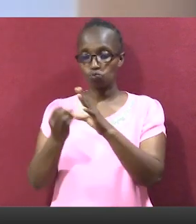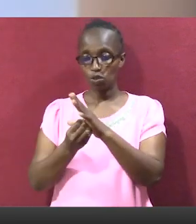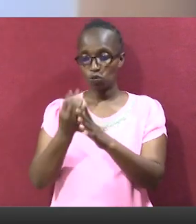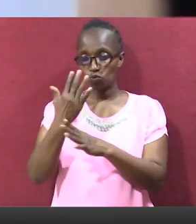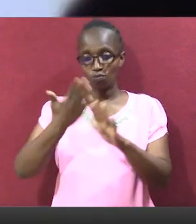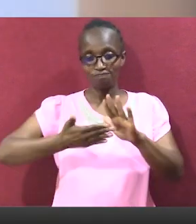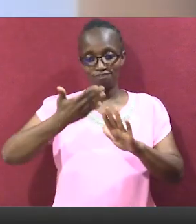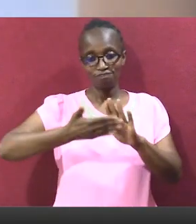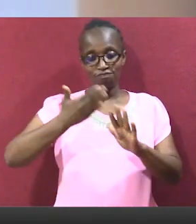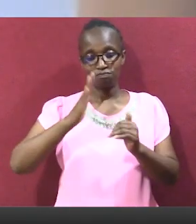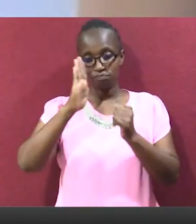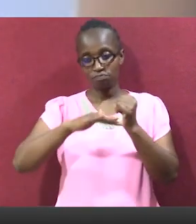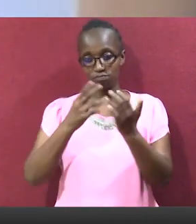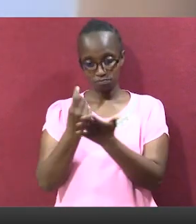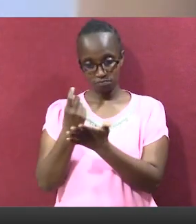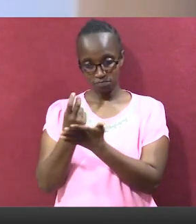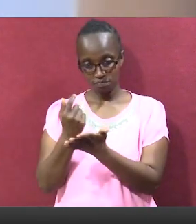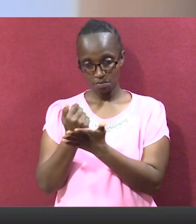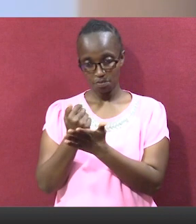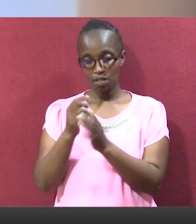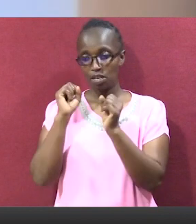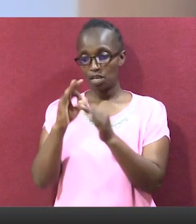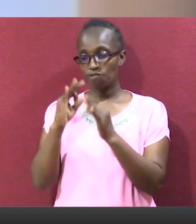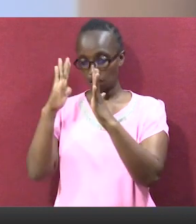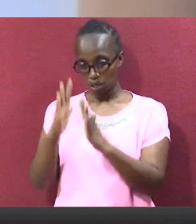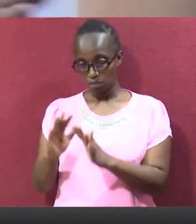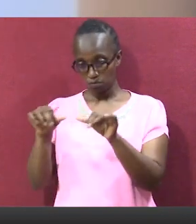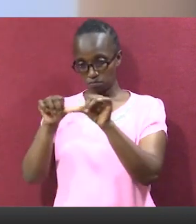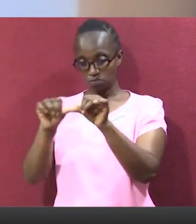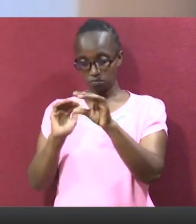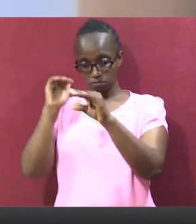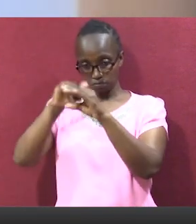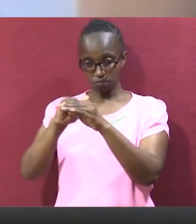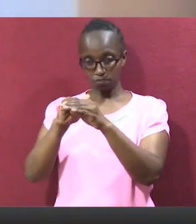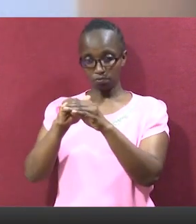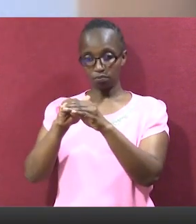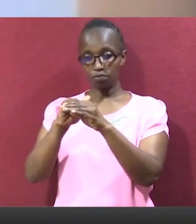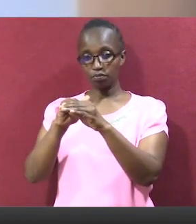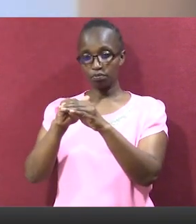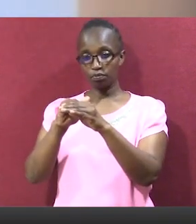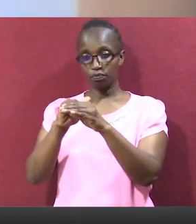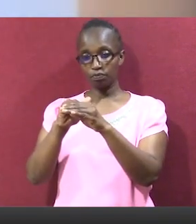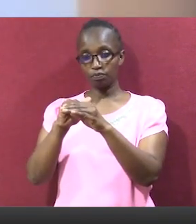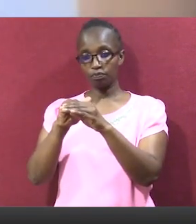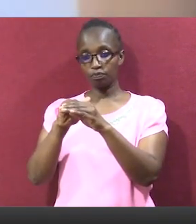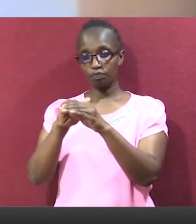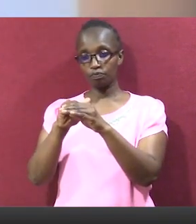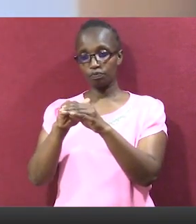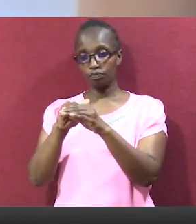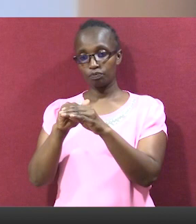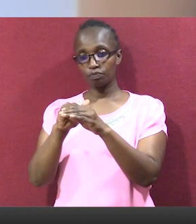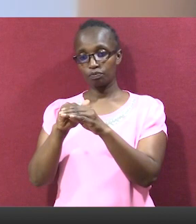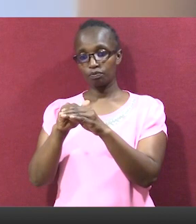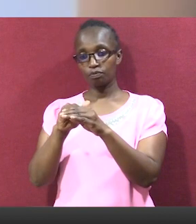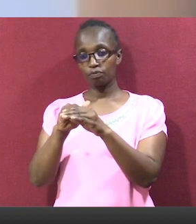will grow faster than money, when a person who is investing in that project